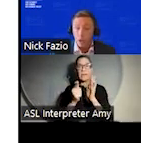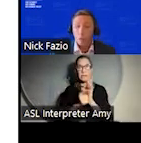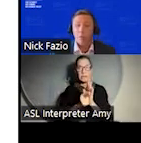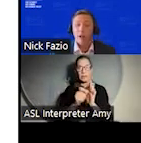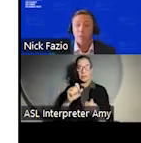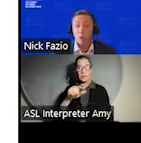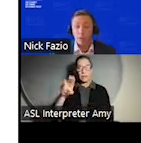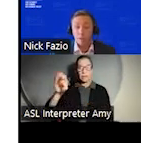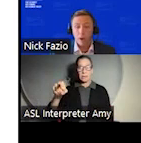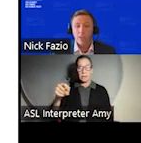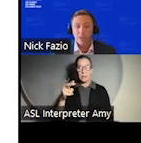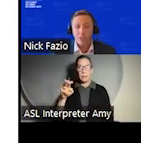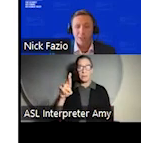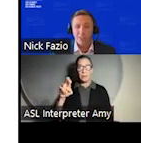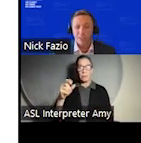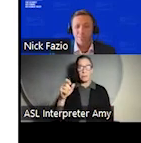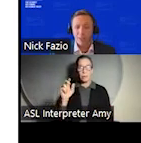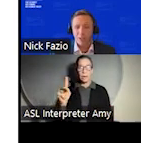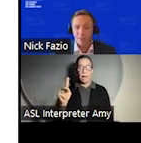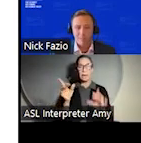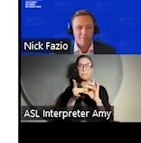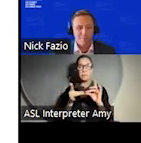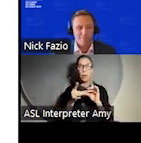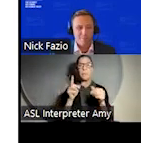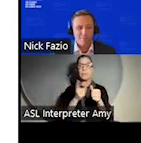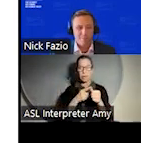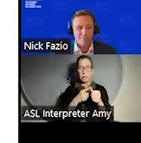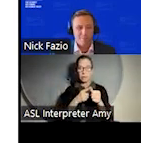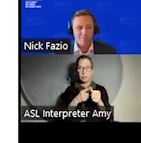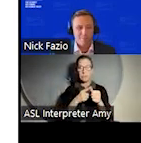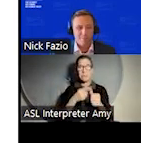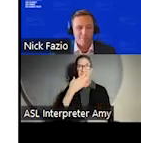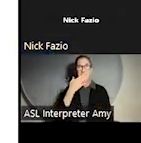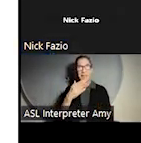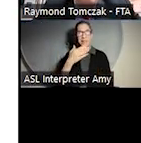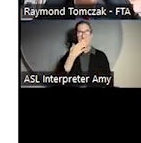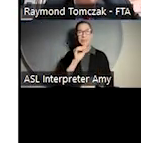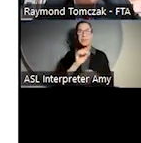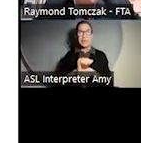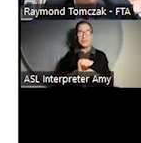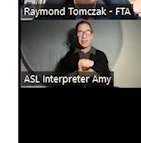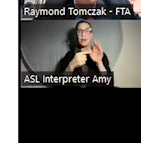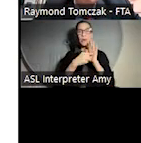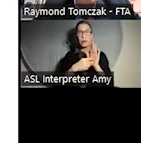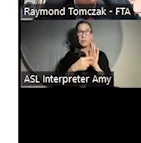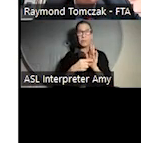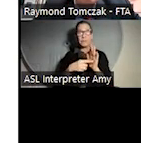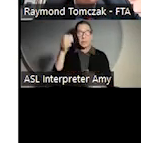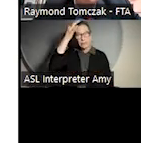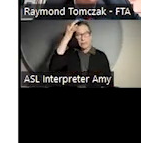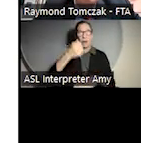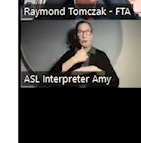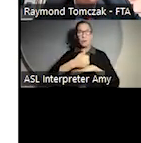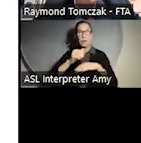Rogak, will provide some opening remarks and introductions. Thank you. Thank you. Good evening. On behalf of the Federal Transit Administration